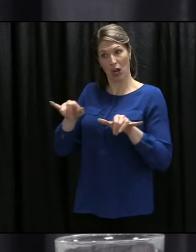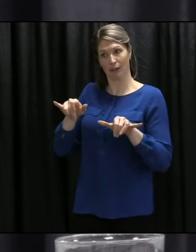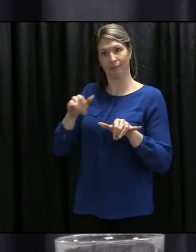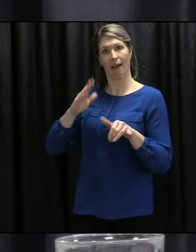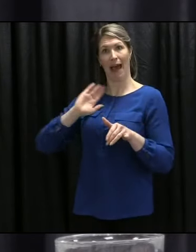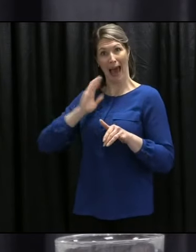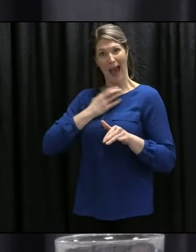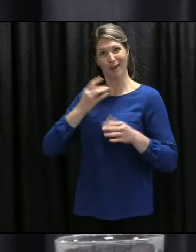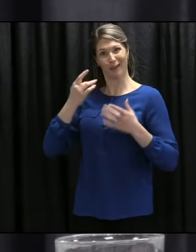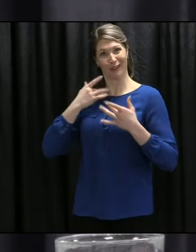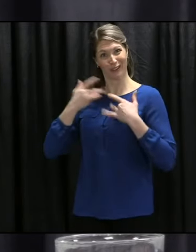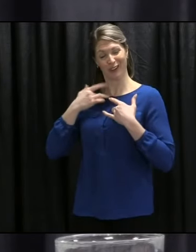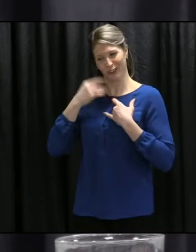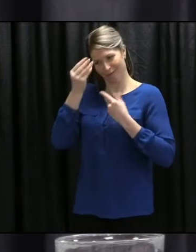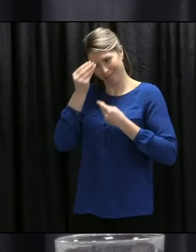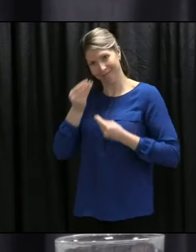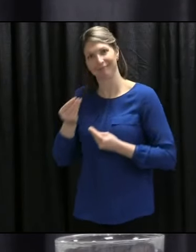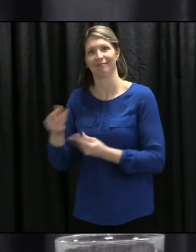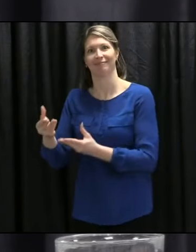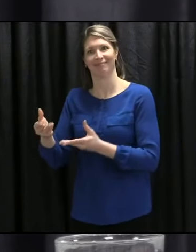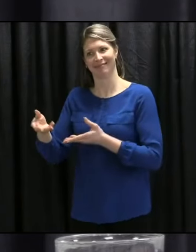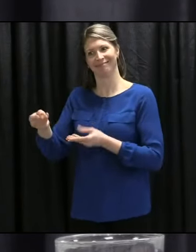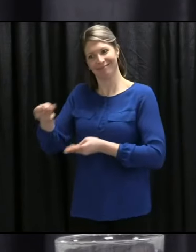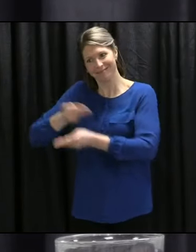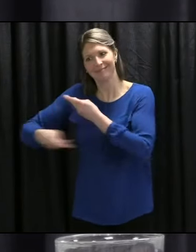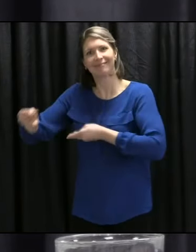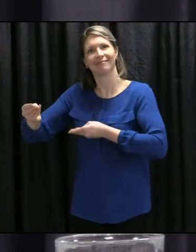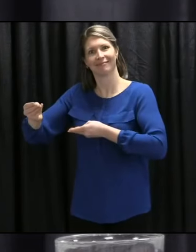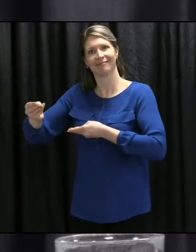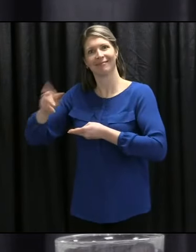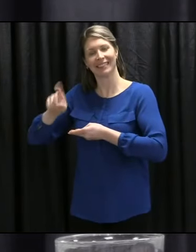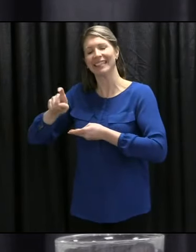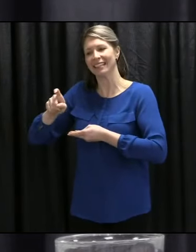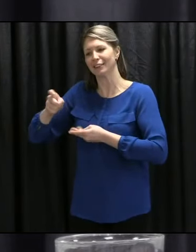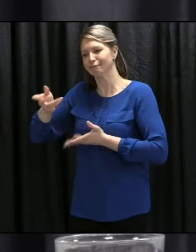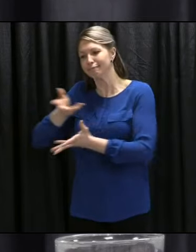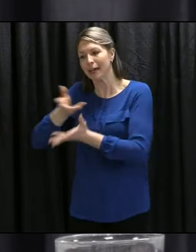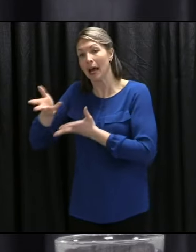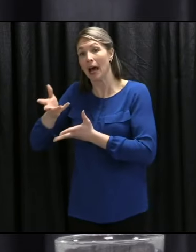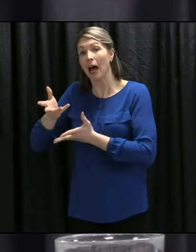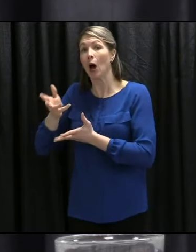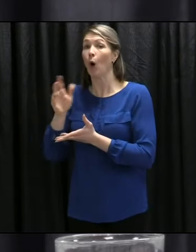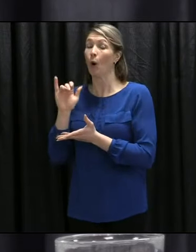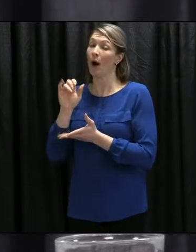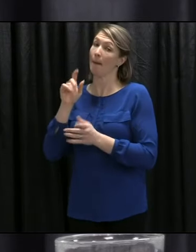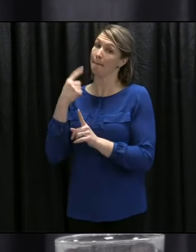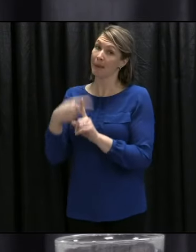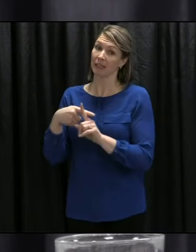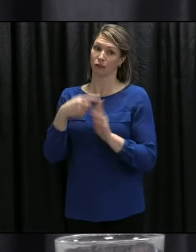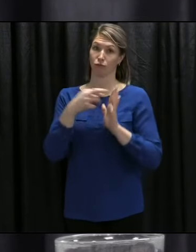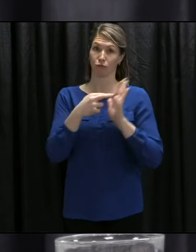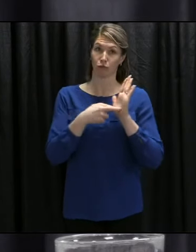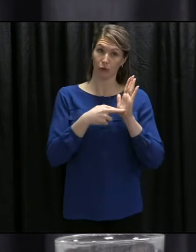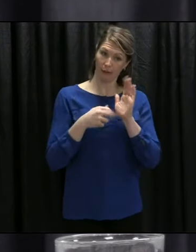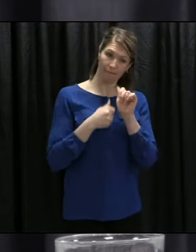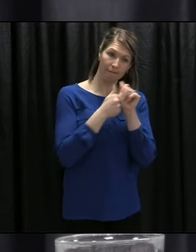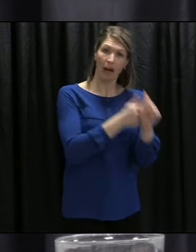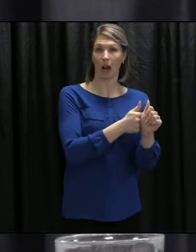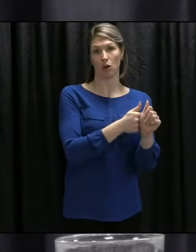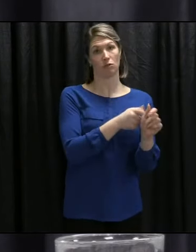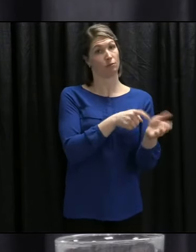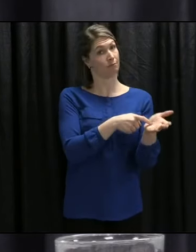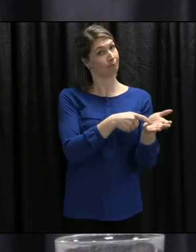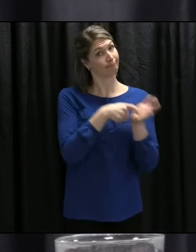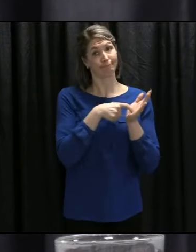what our concerns and what our potential constraints would be from a public health and, if need be, a public health orders